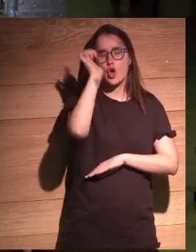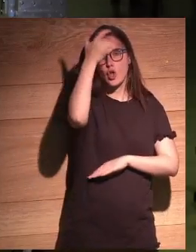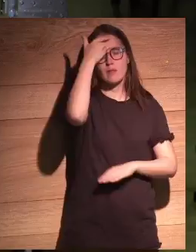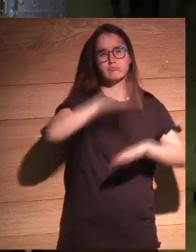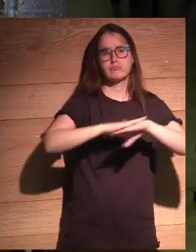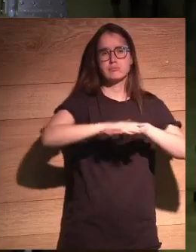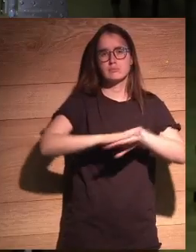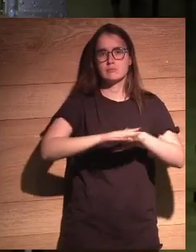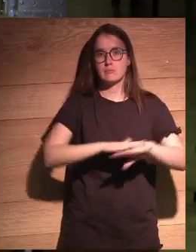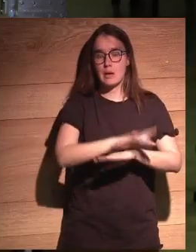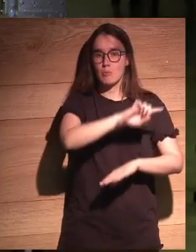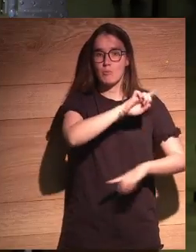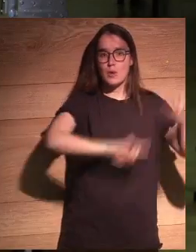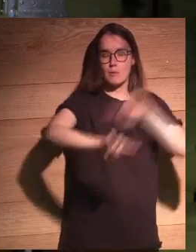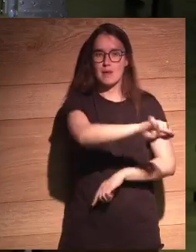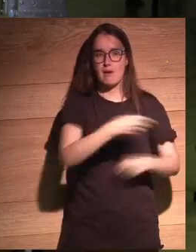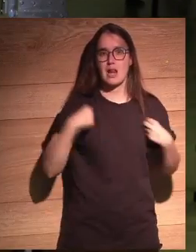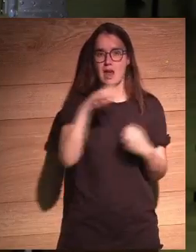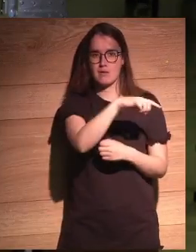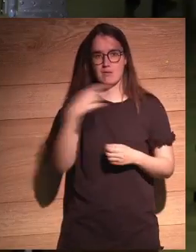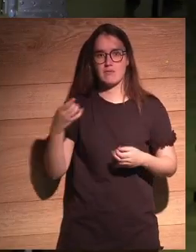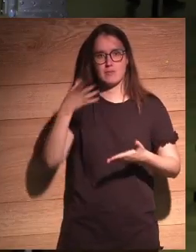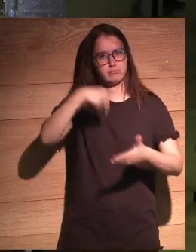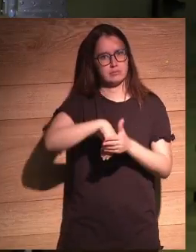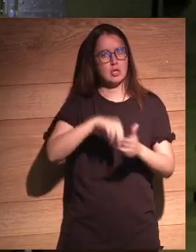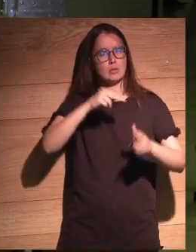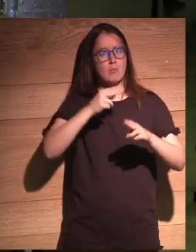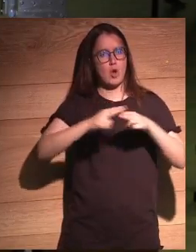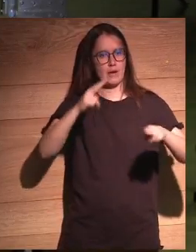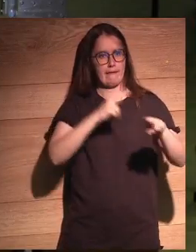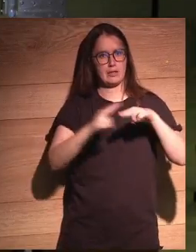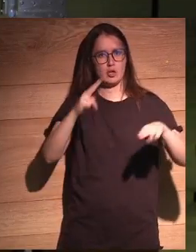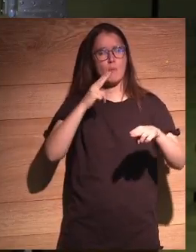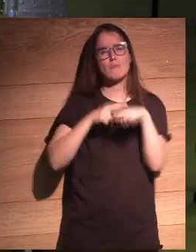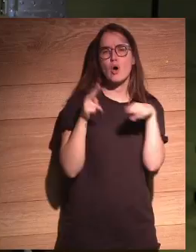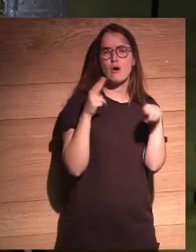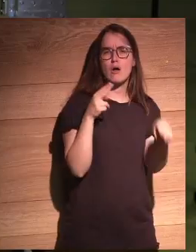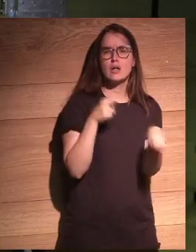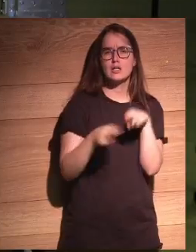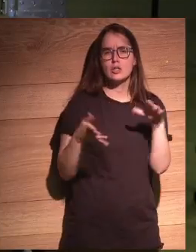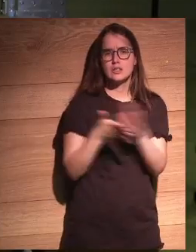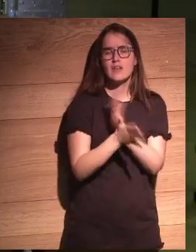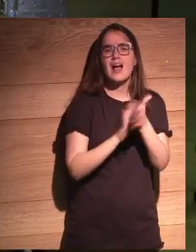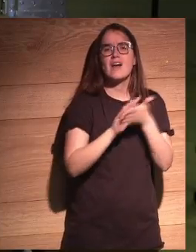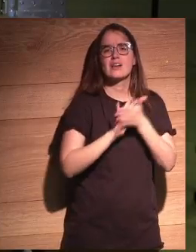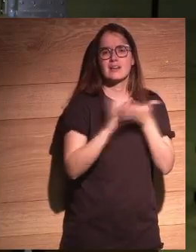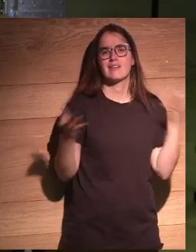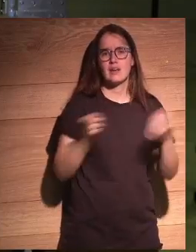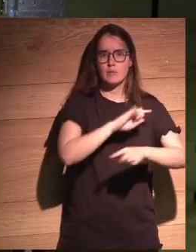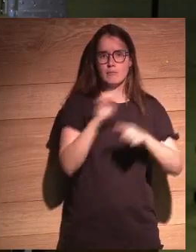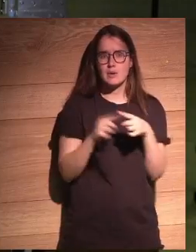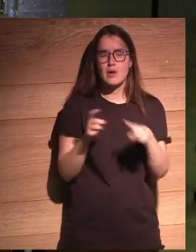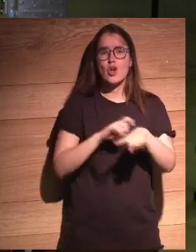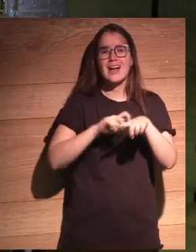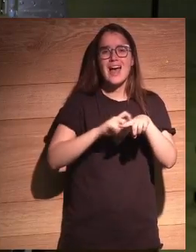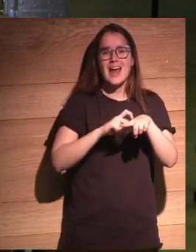us new fundamental concepts that allow us to insert the problem of housing in the political dimension